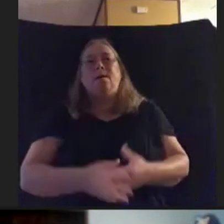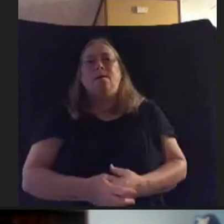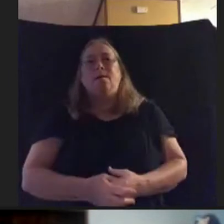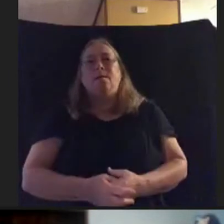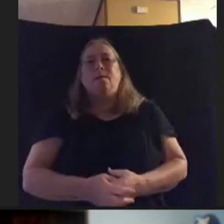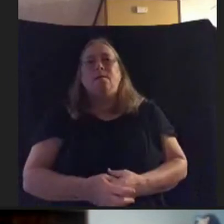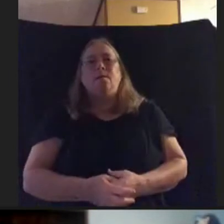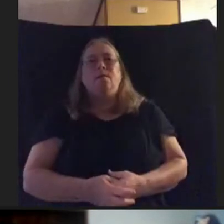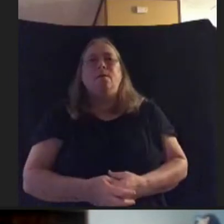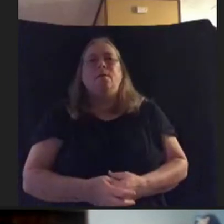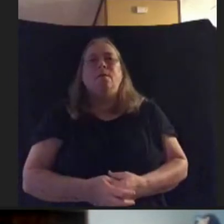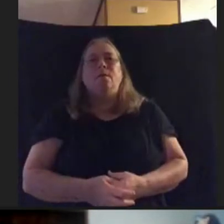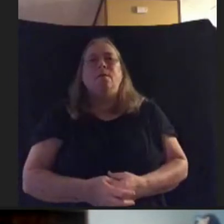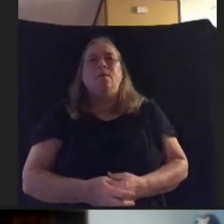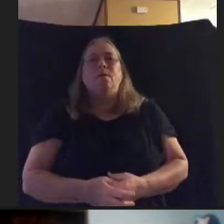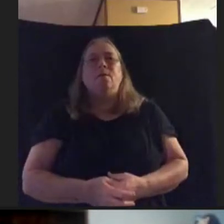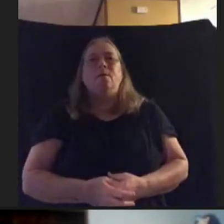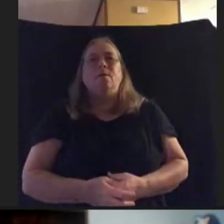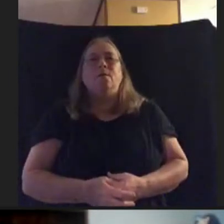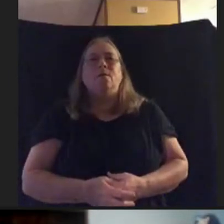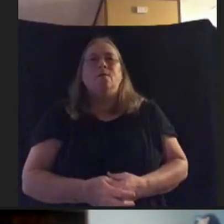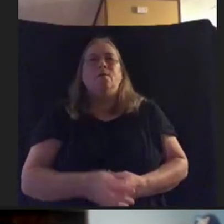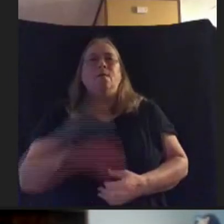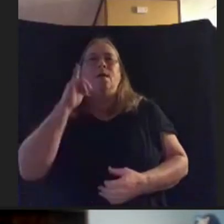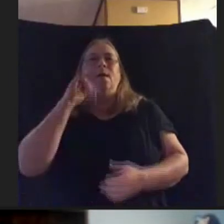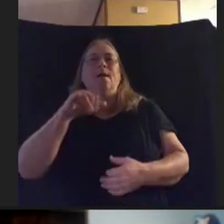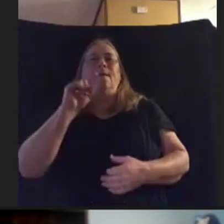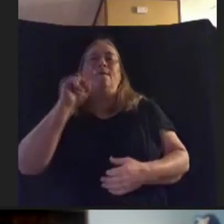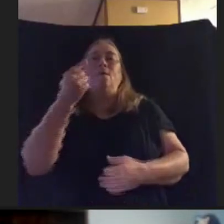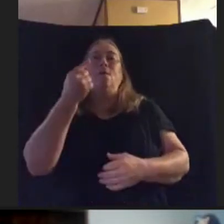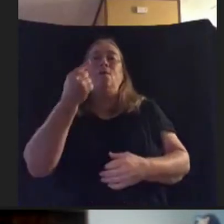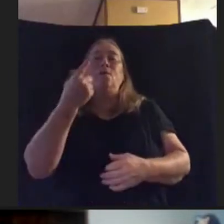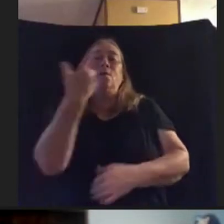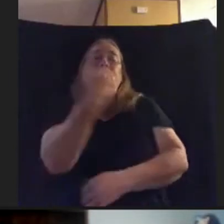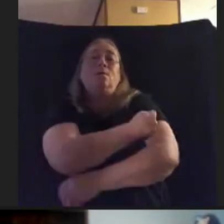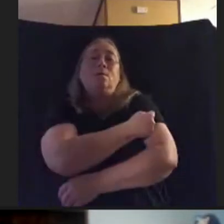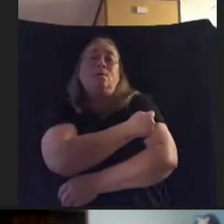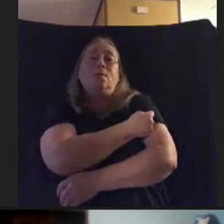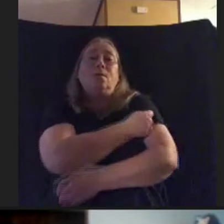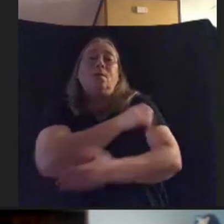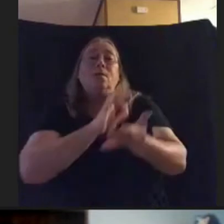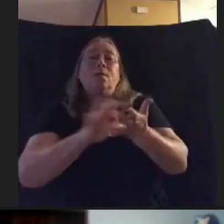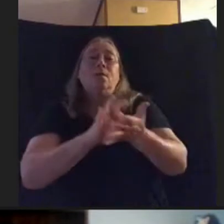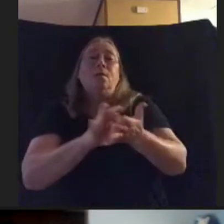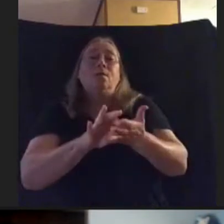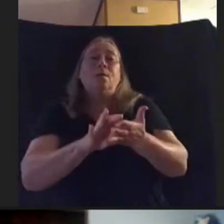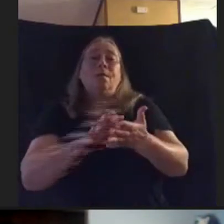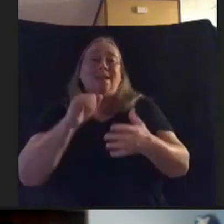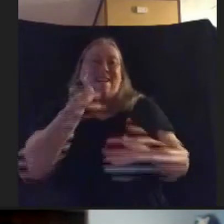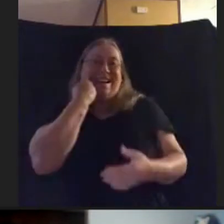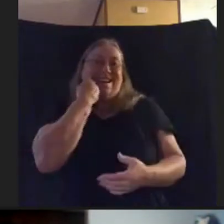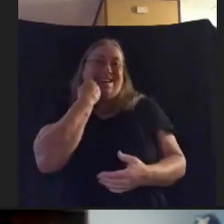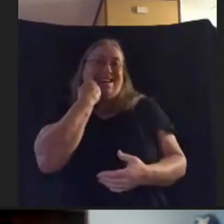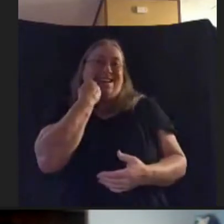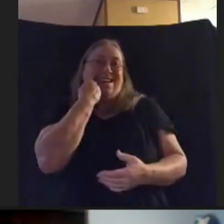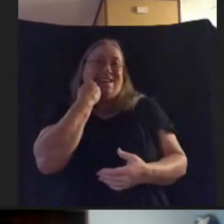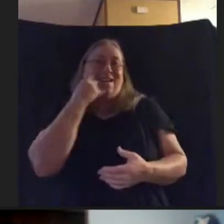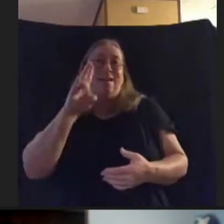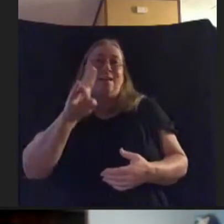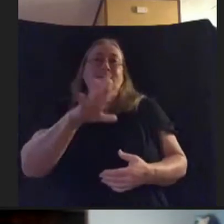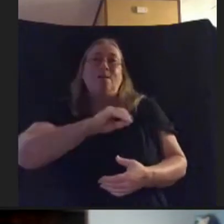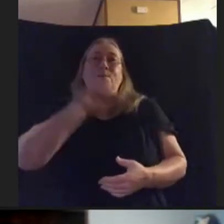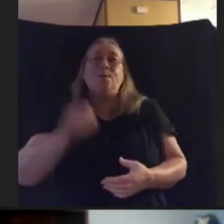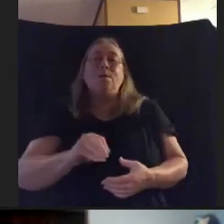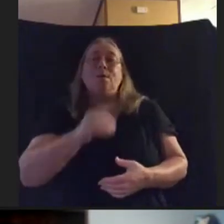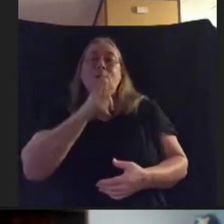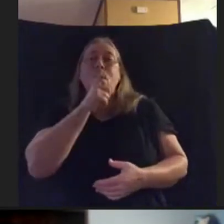data today, and Paul, I just kind of pinged up first doses versus dose allocated. This includes our most recent one, and it shows that 75% of first doses